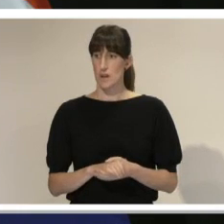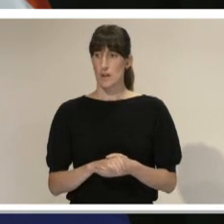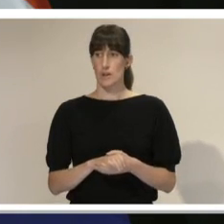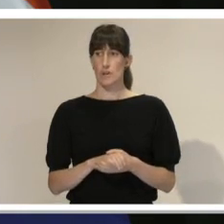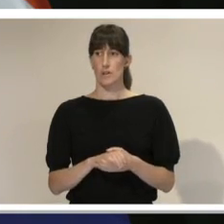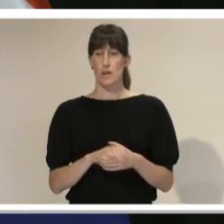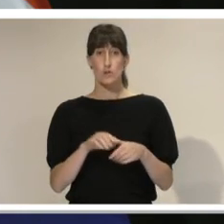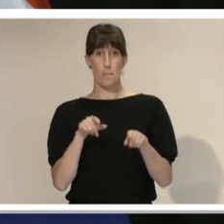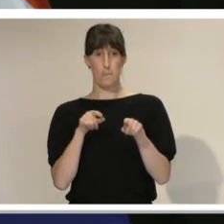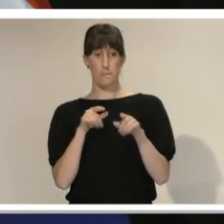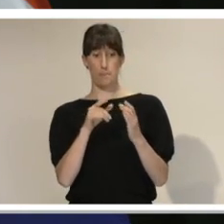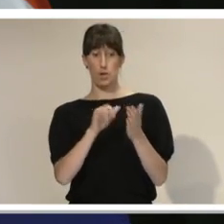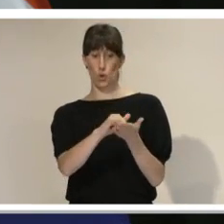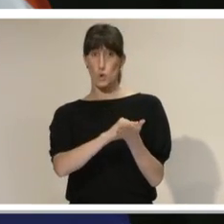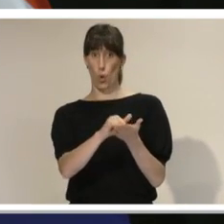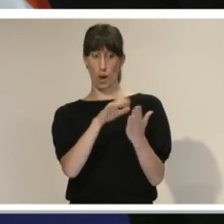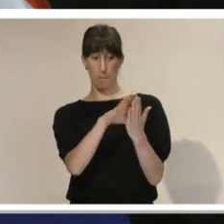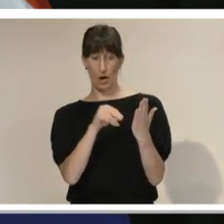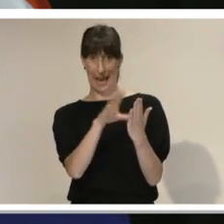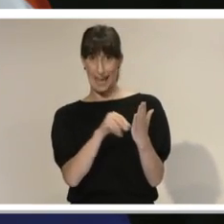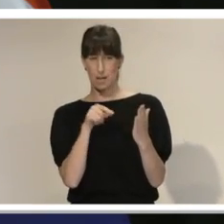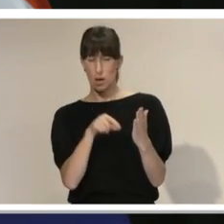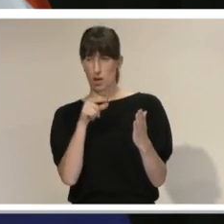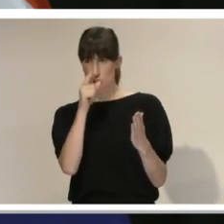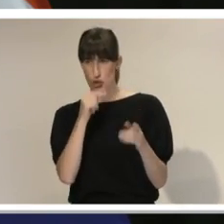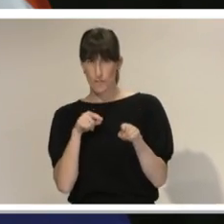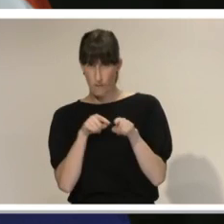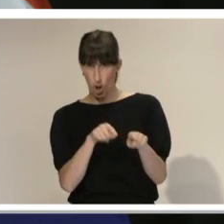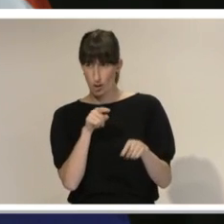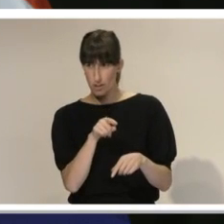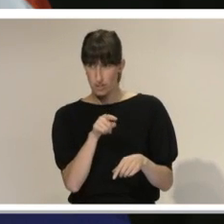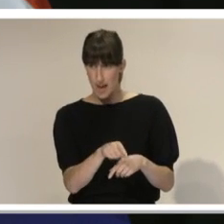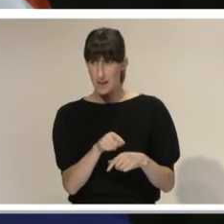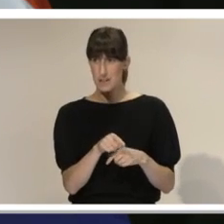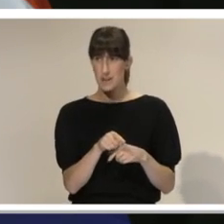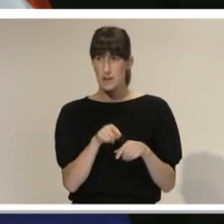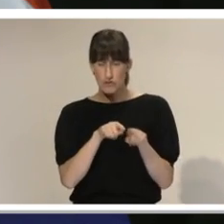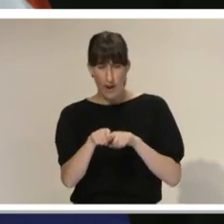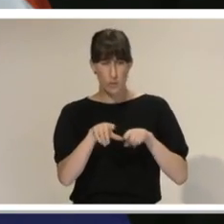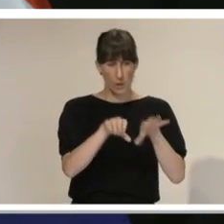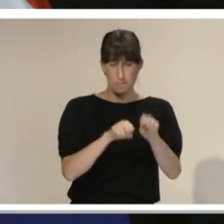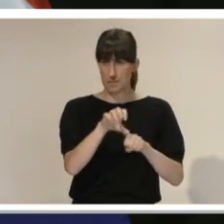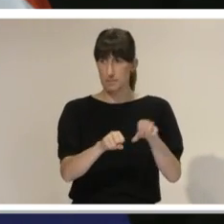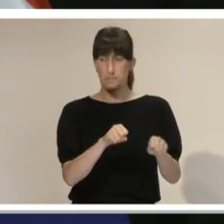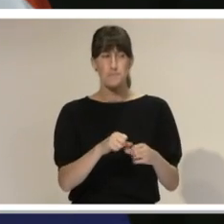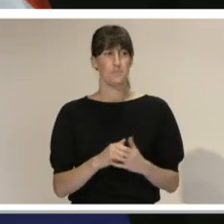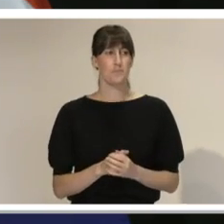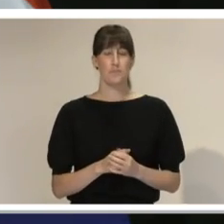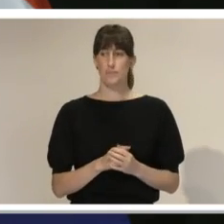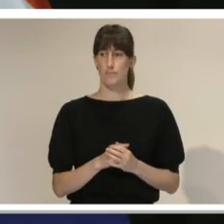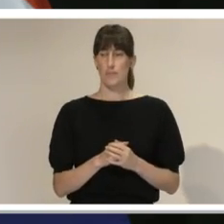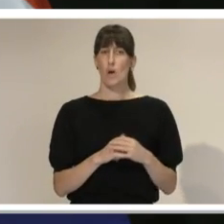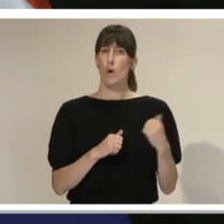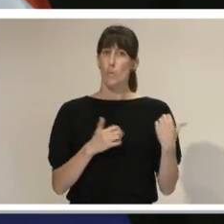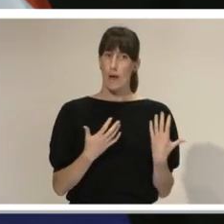we're considering further down the track as part of surveillance. It will depend on there being a reliable